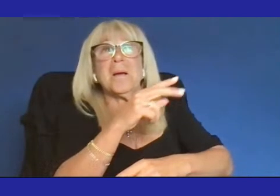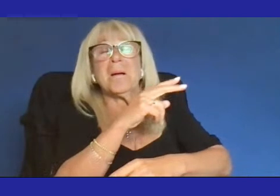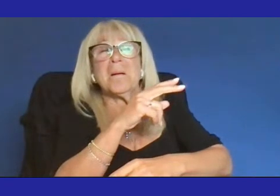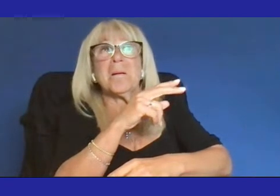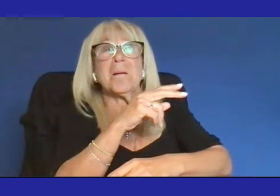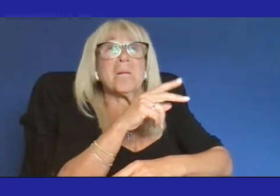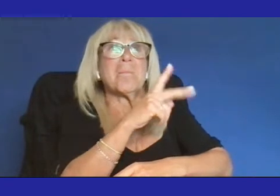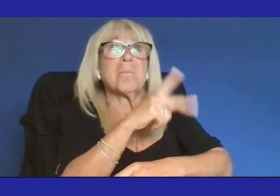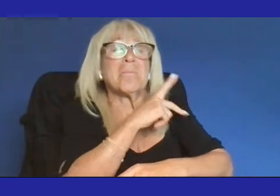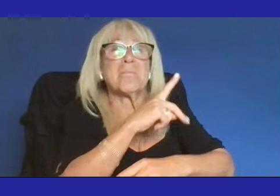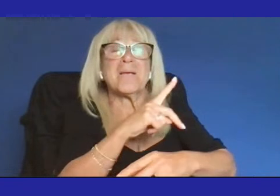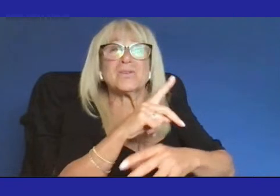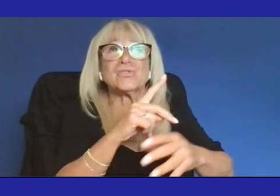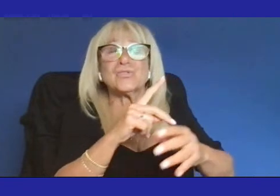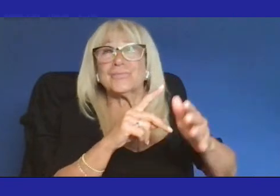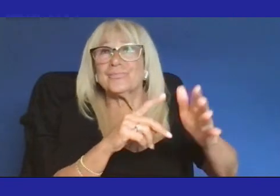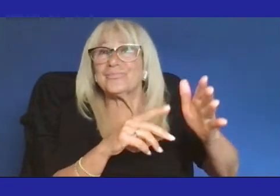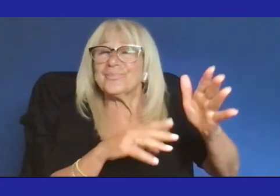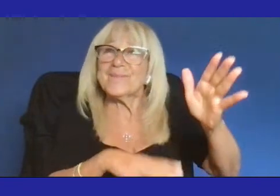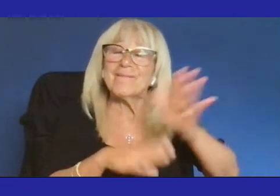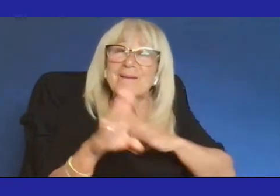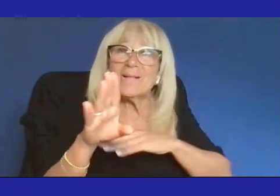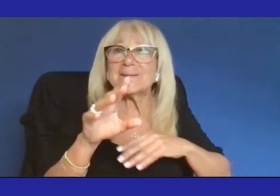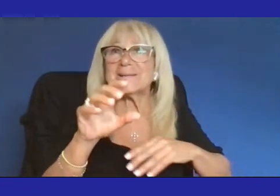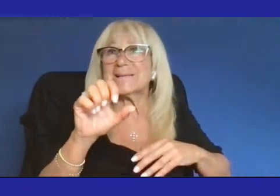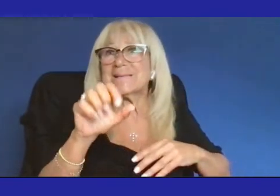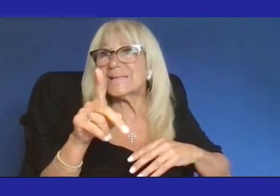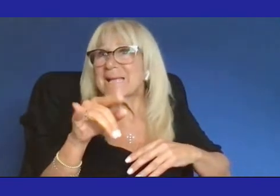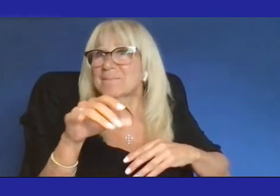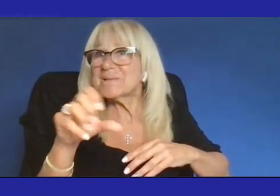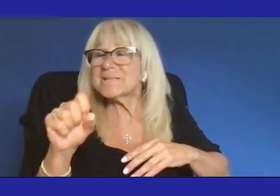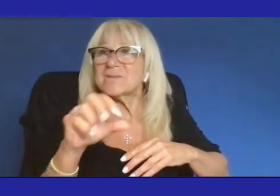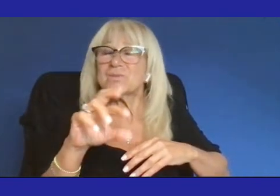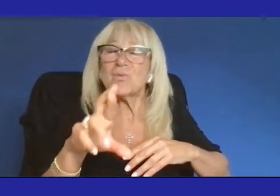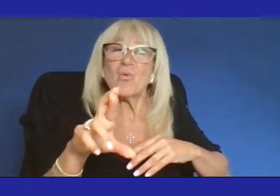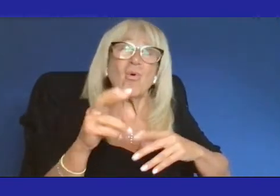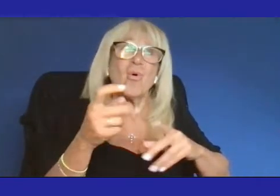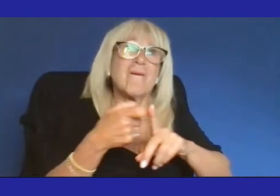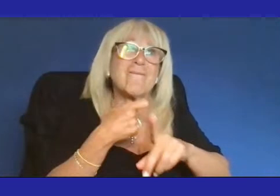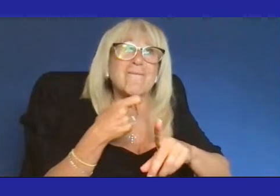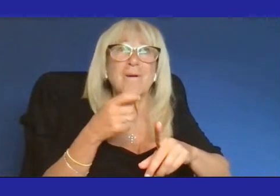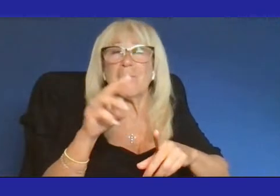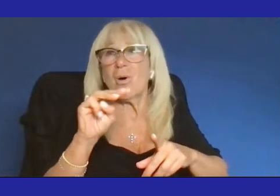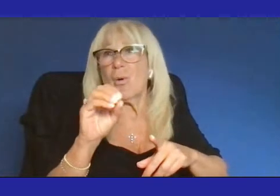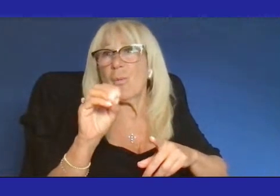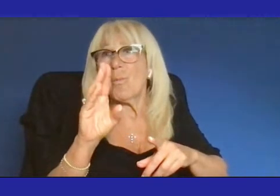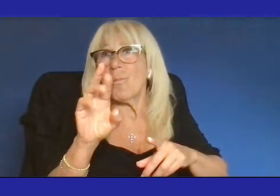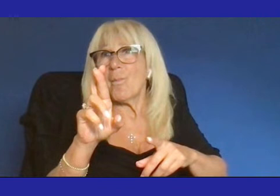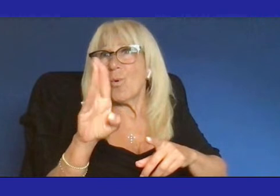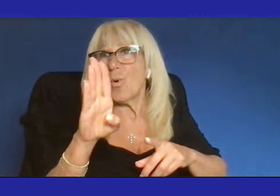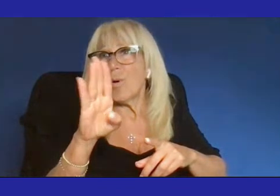just morbidity from a dysfunctional catheter access. Okay, thank you.